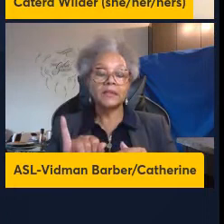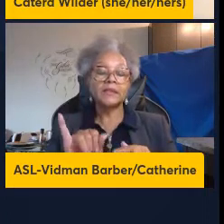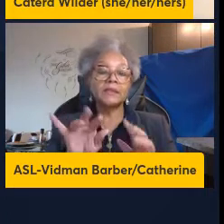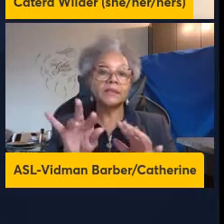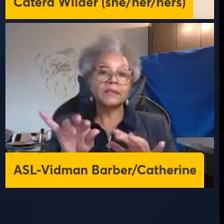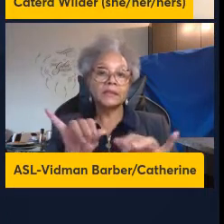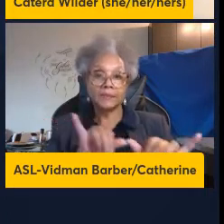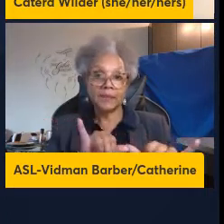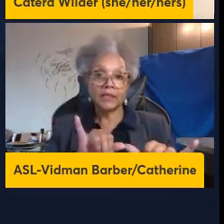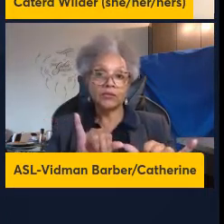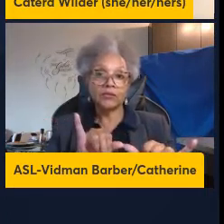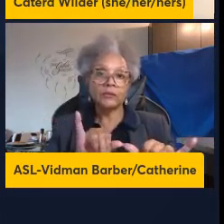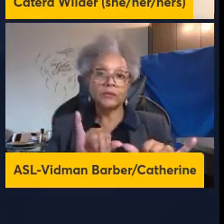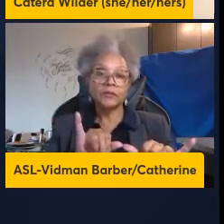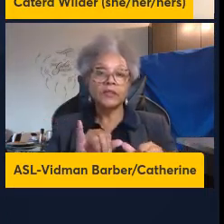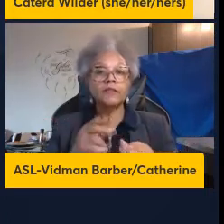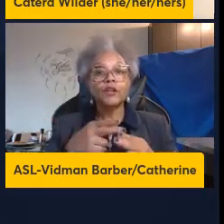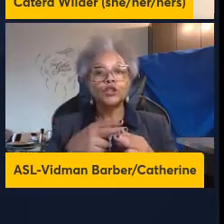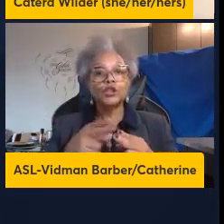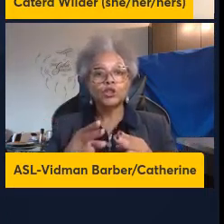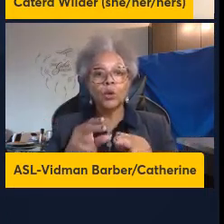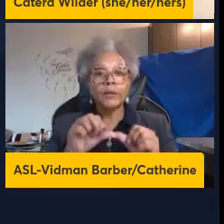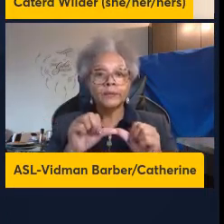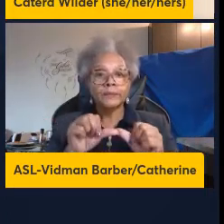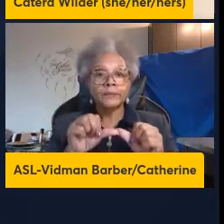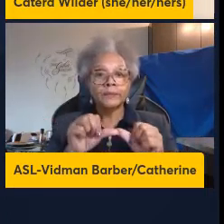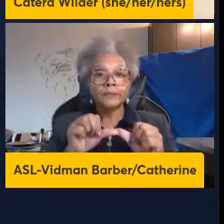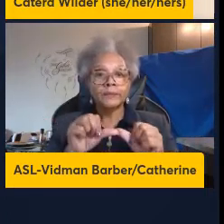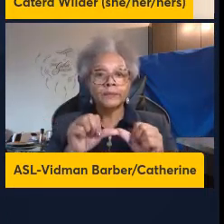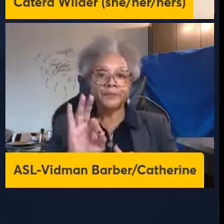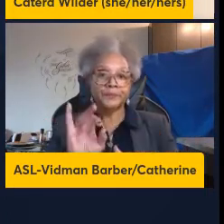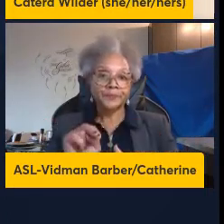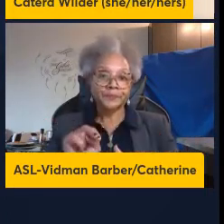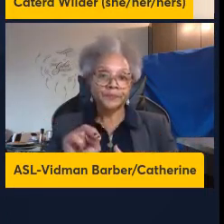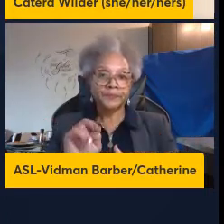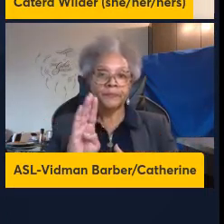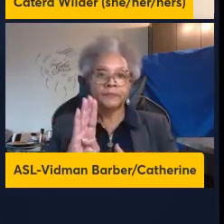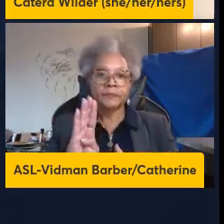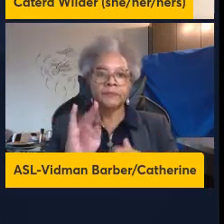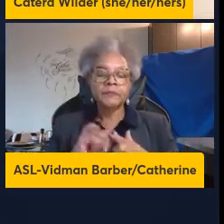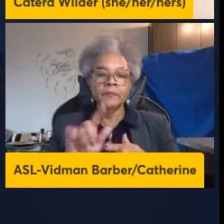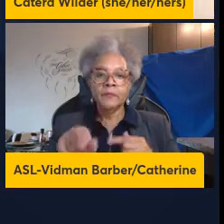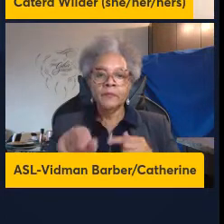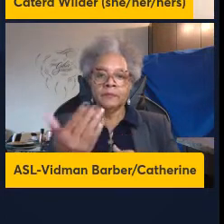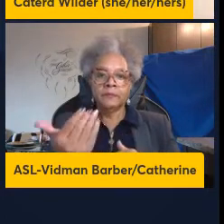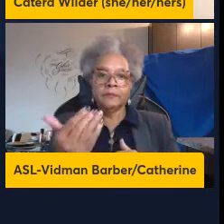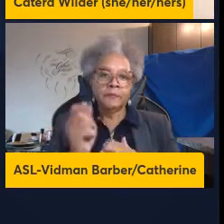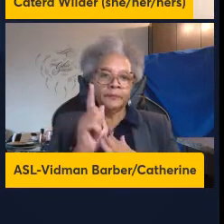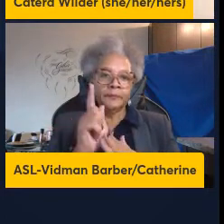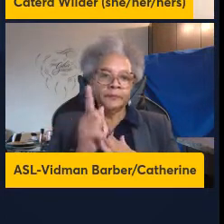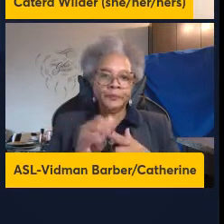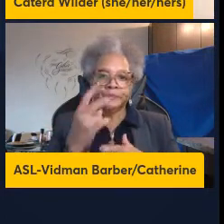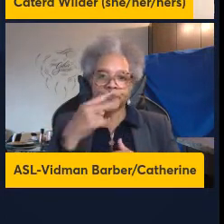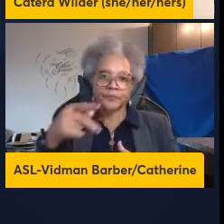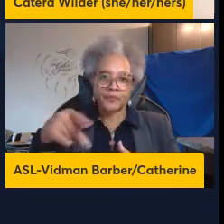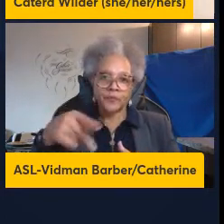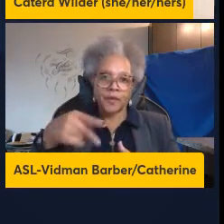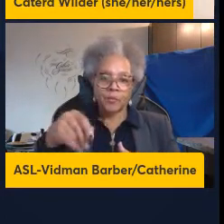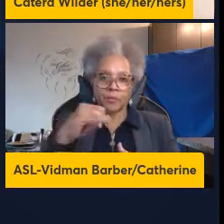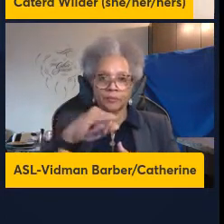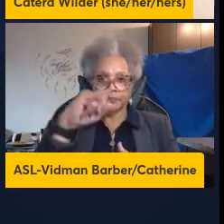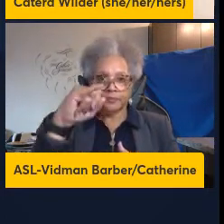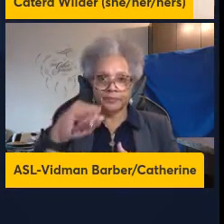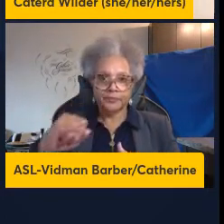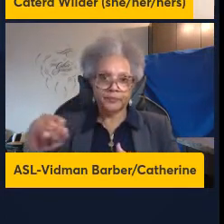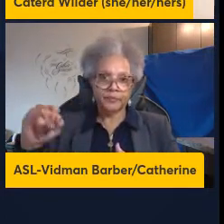had a short duration of interferon beta stimulation of only 15 minutes. And you see in the purple line that